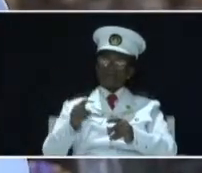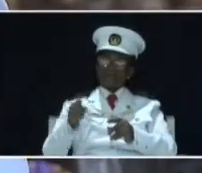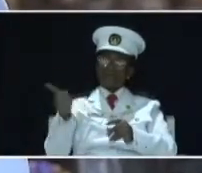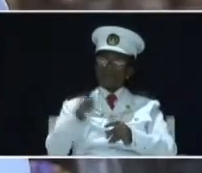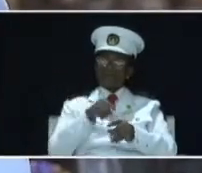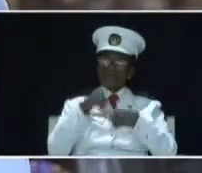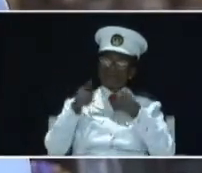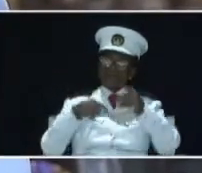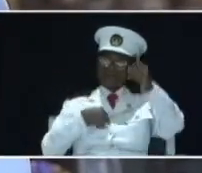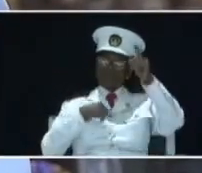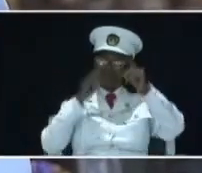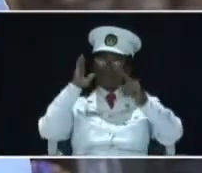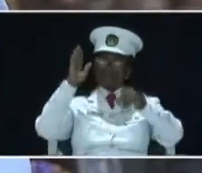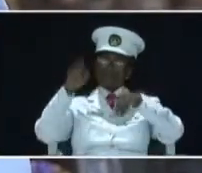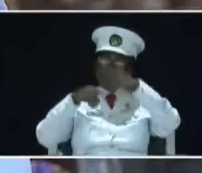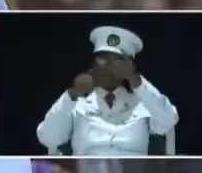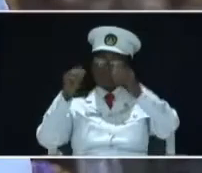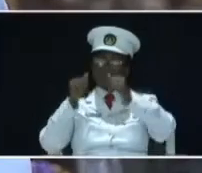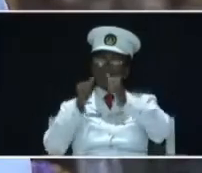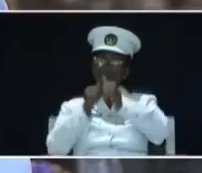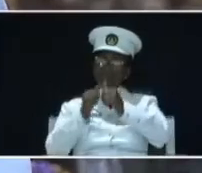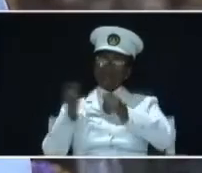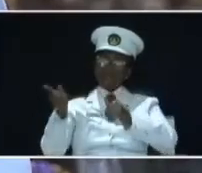And I will be your source."